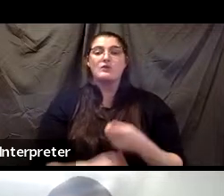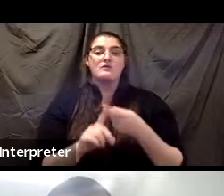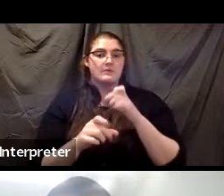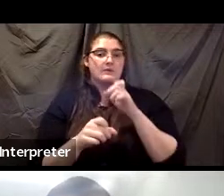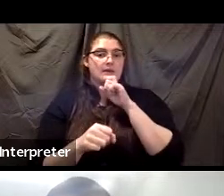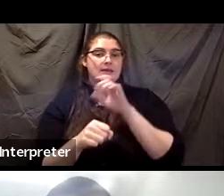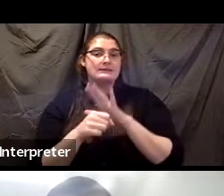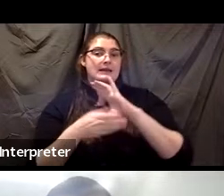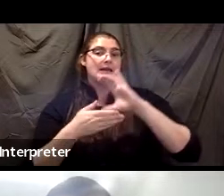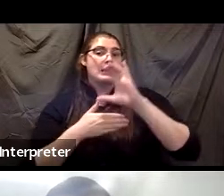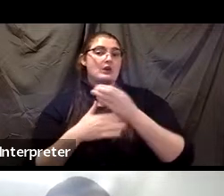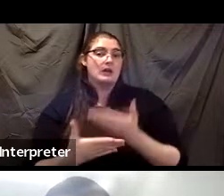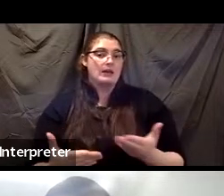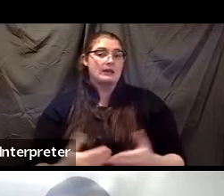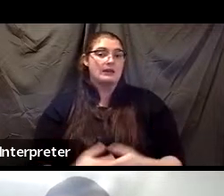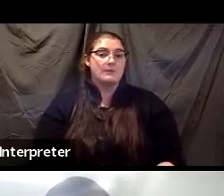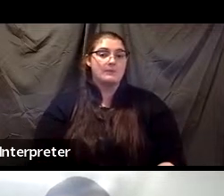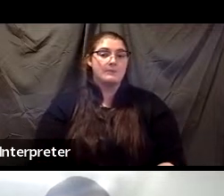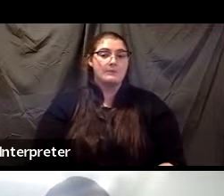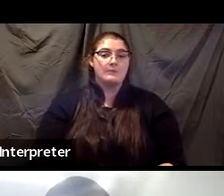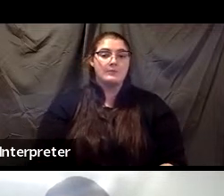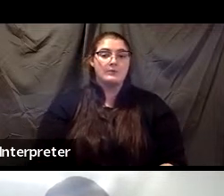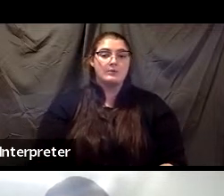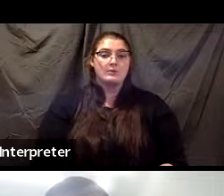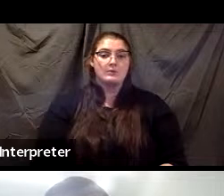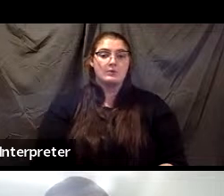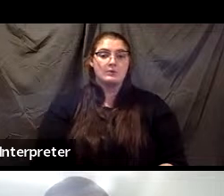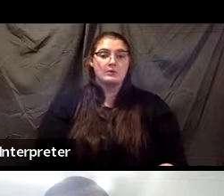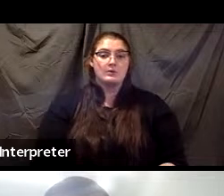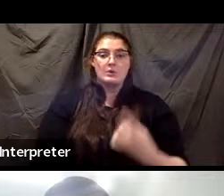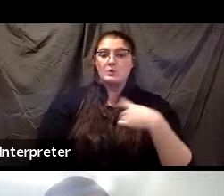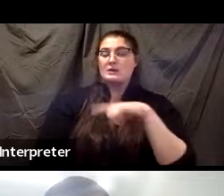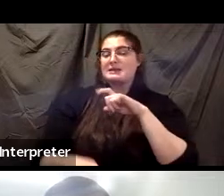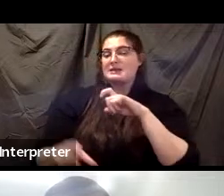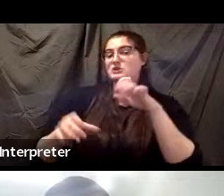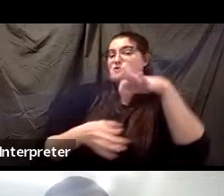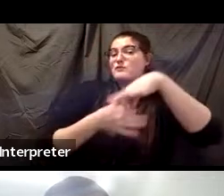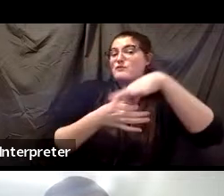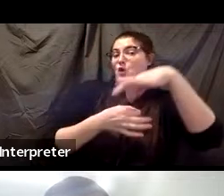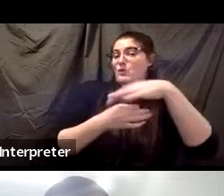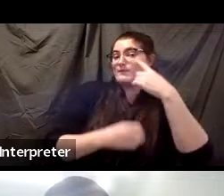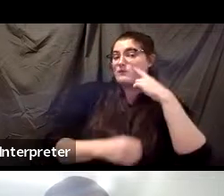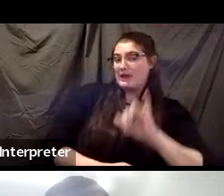item. So we need to take a motion and vote for that.